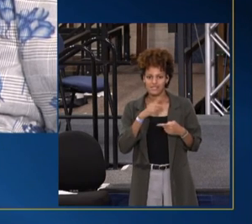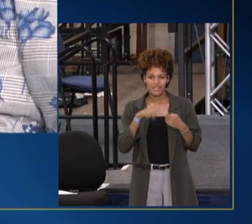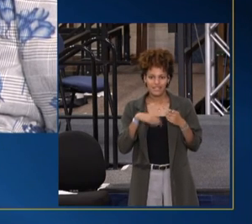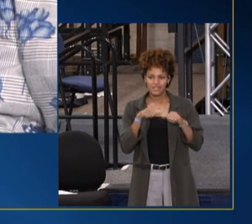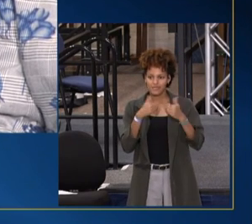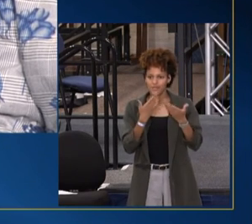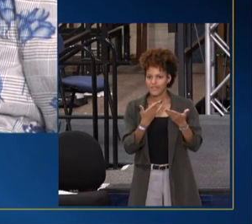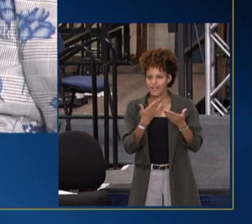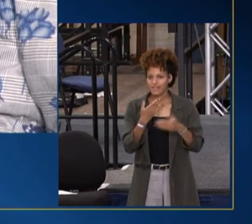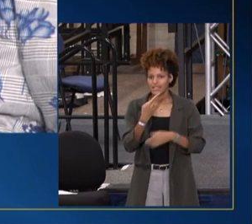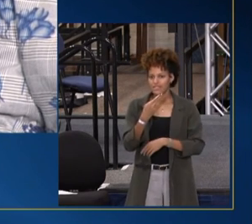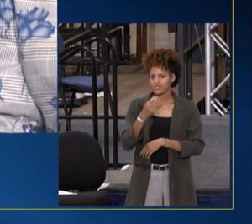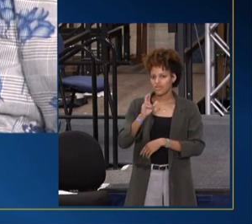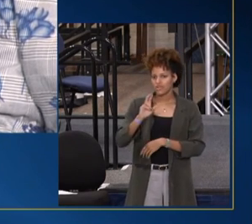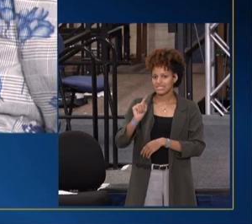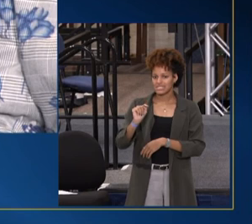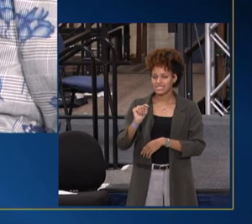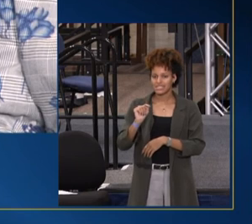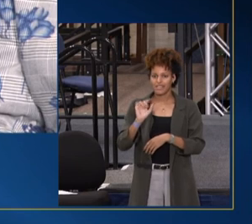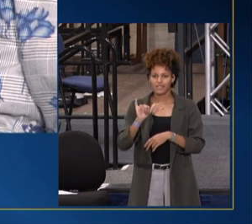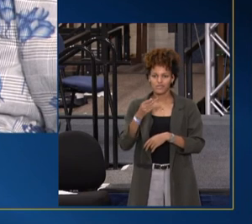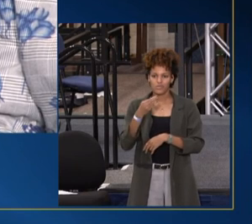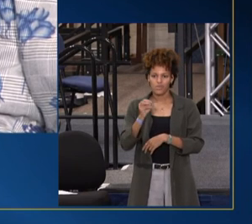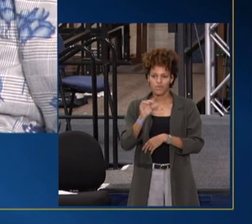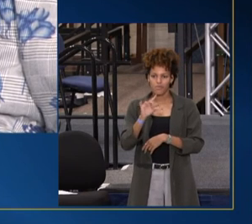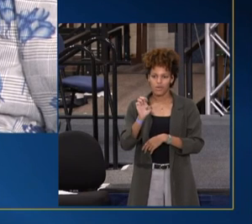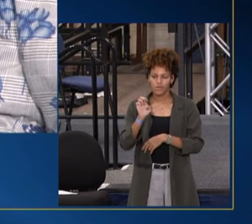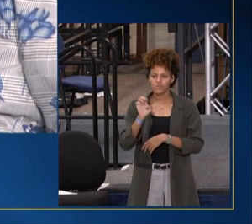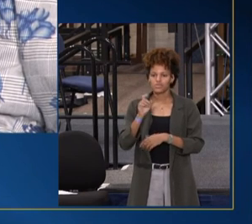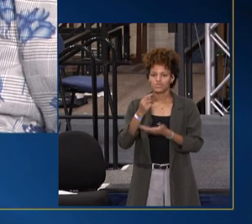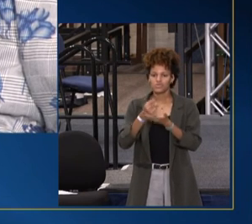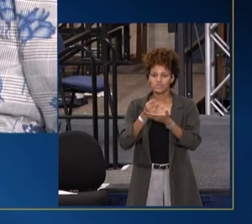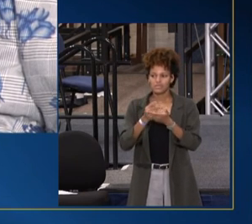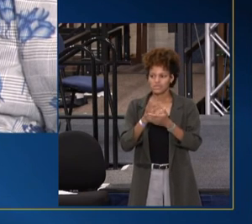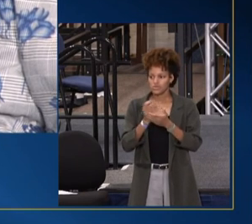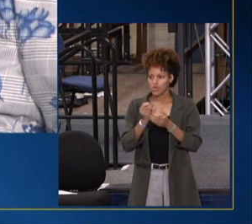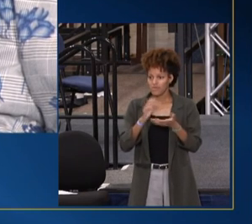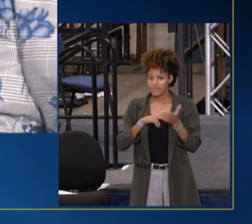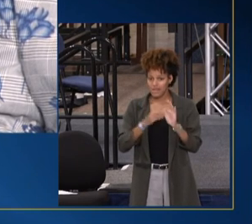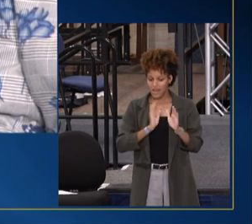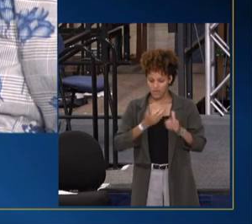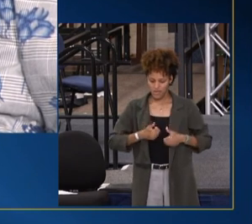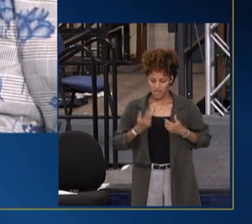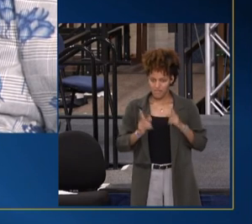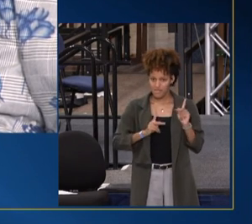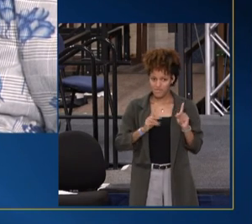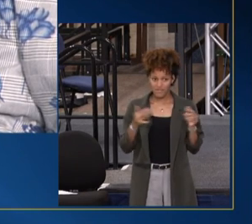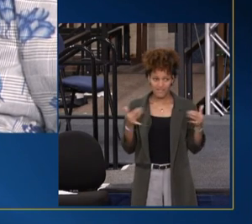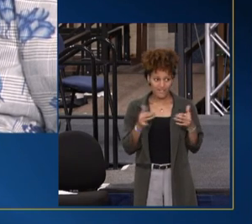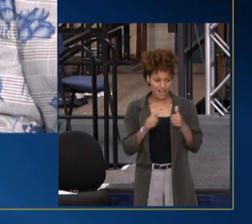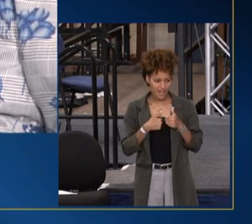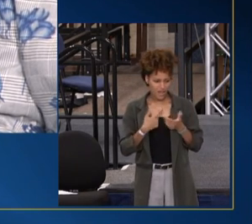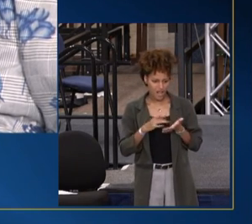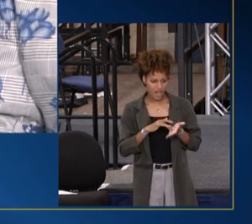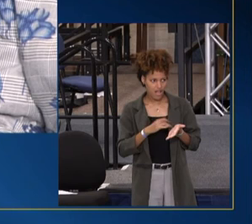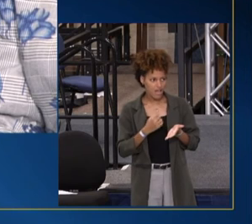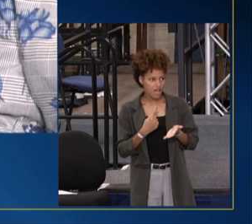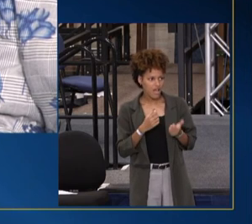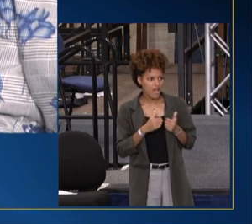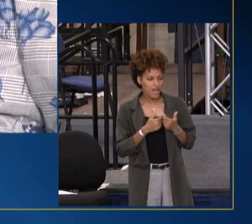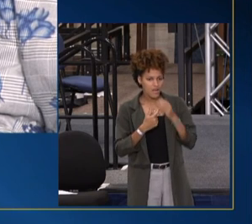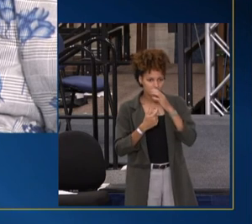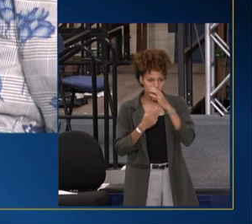hormone treatment, and so our young folks are afraid, how am I going to get that? And even